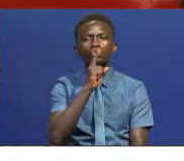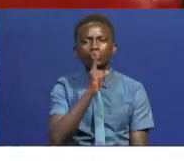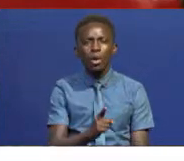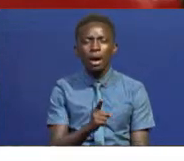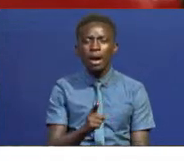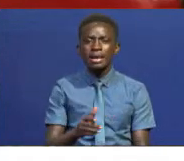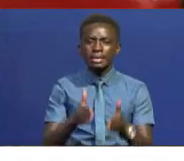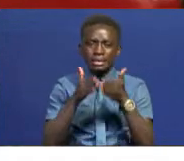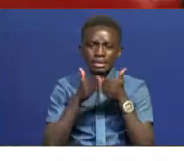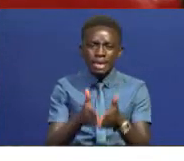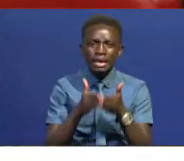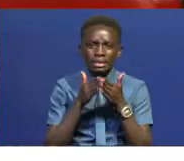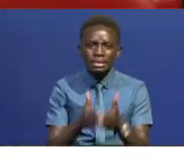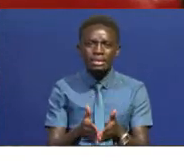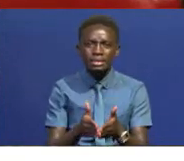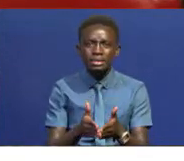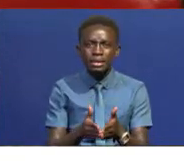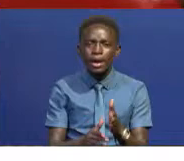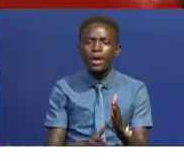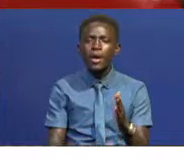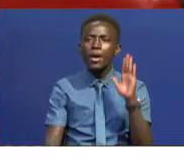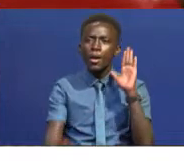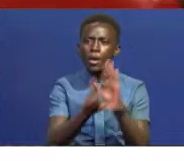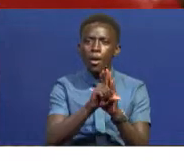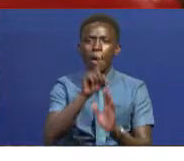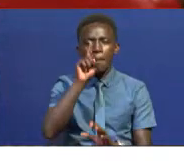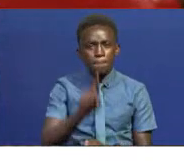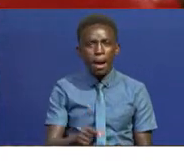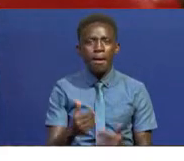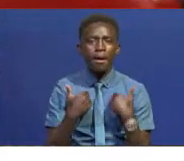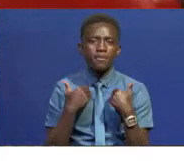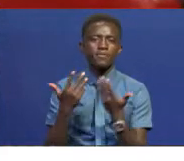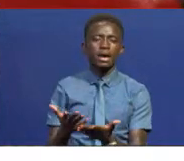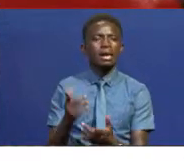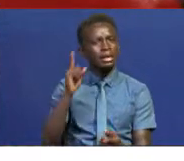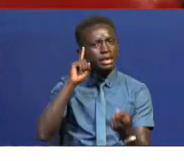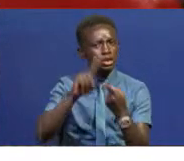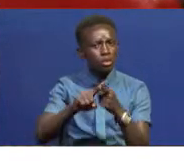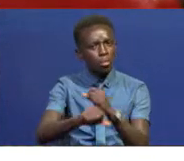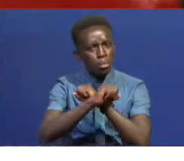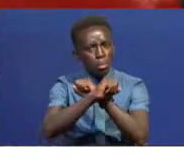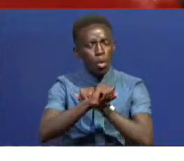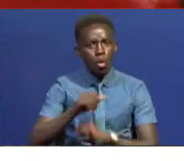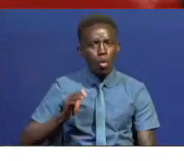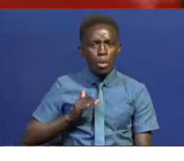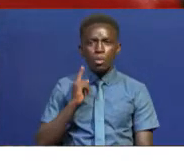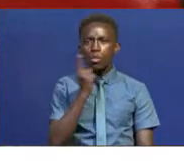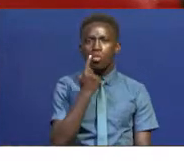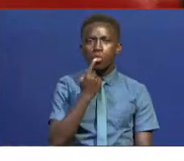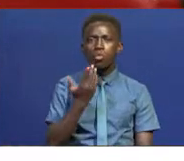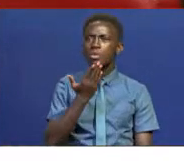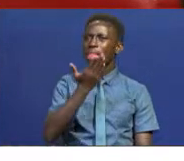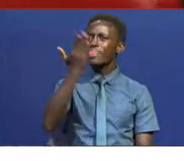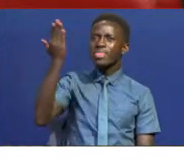law is enacted here so that we can protect women who are being exploited